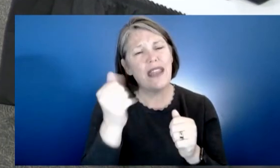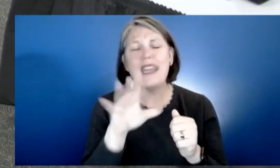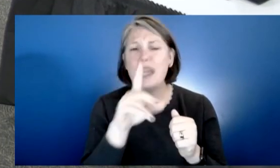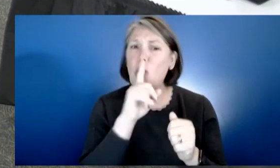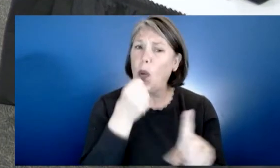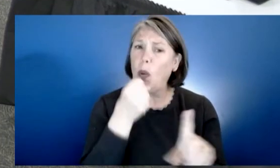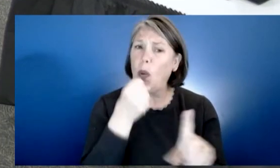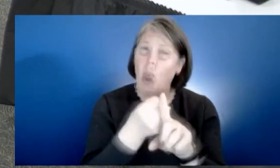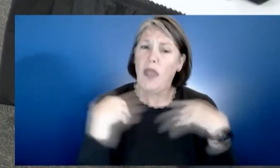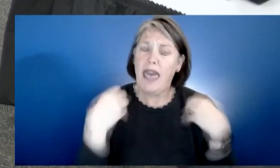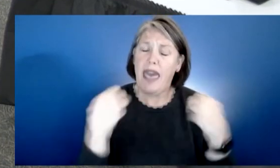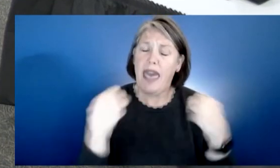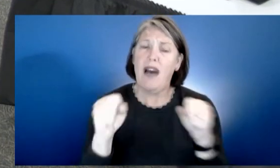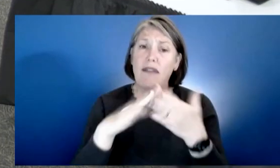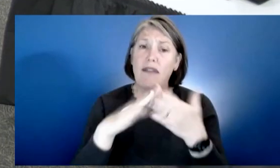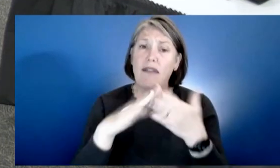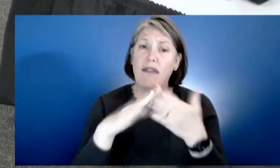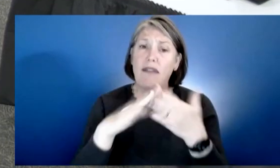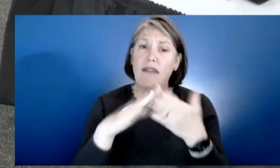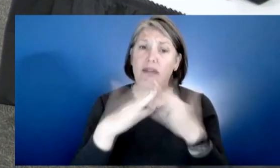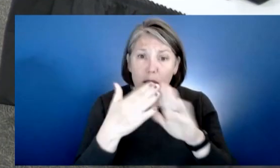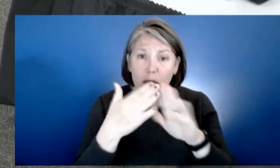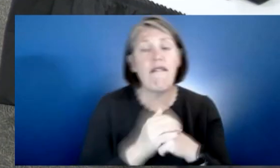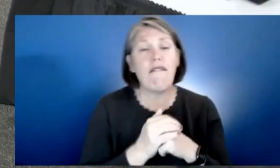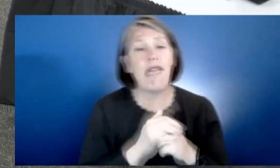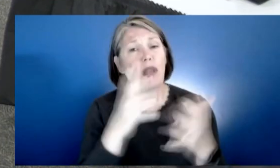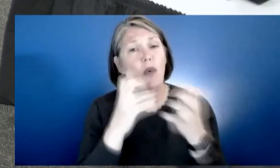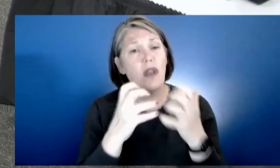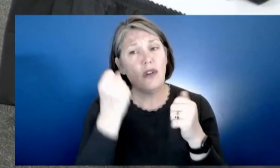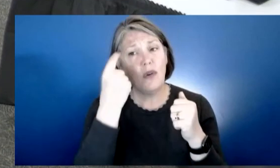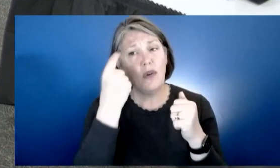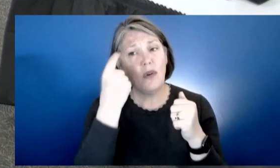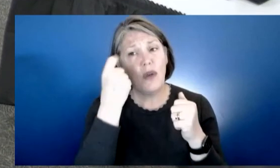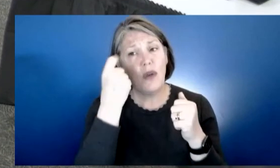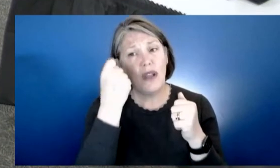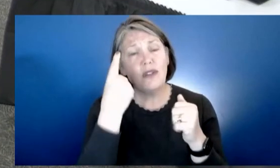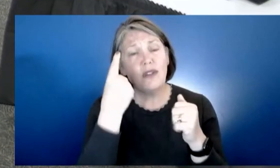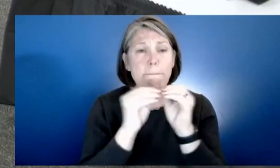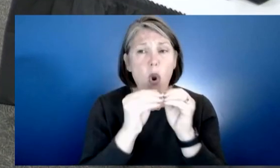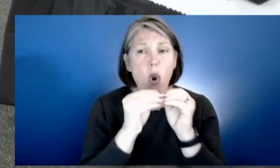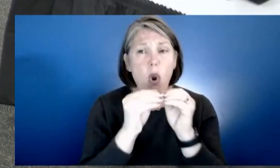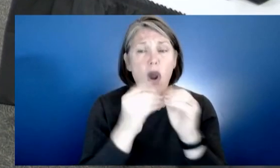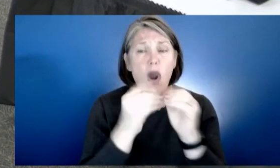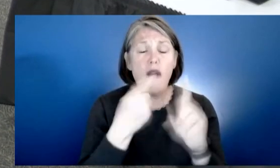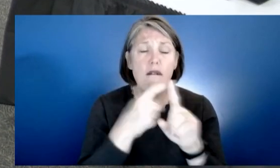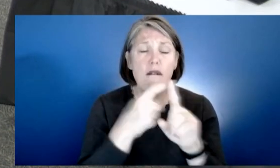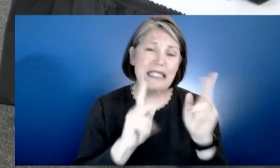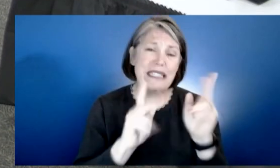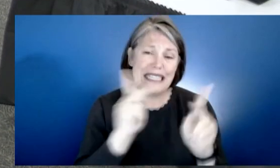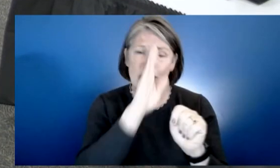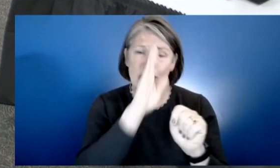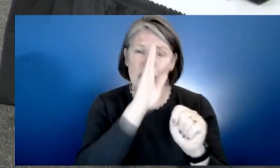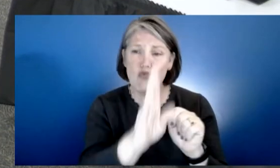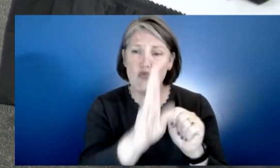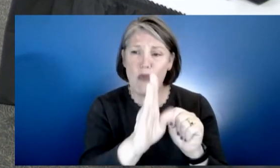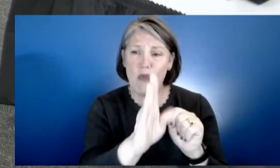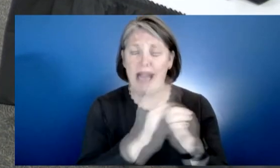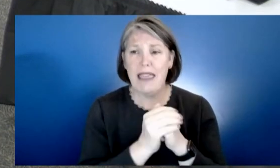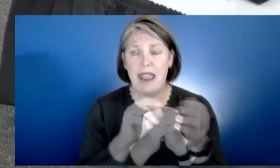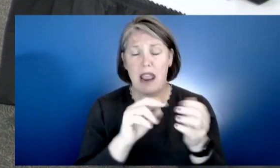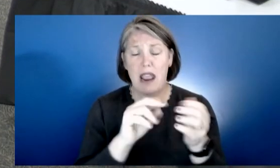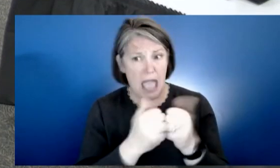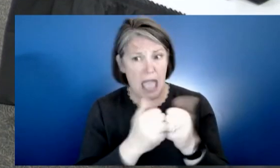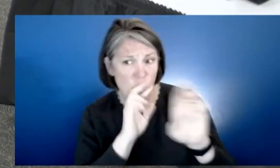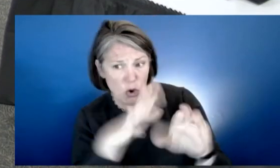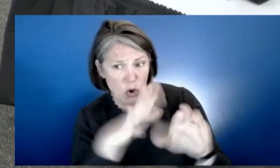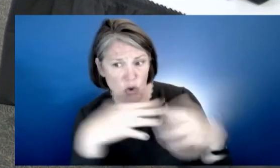the health of the community and wanting to understand more from citizens directly, how would you report